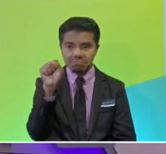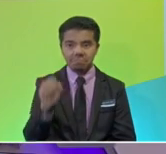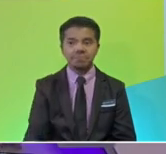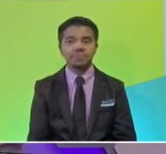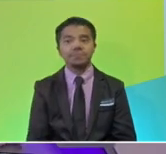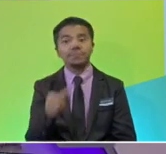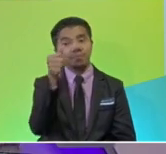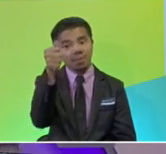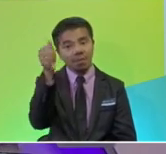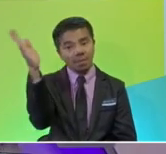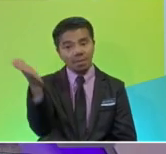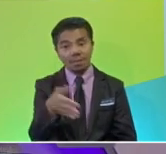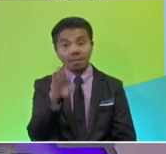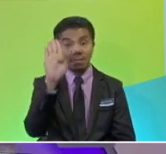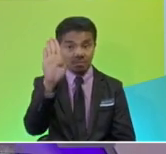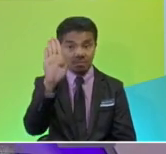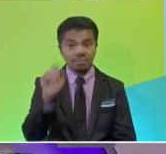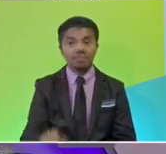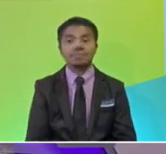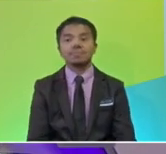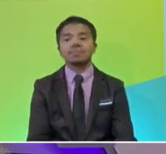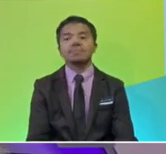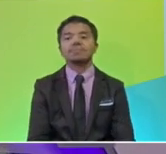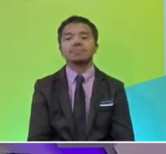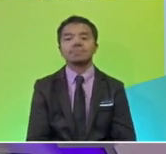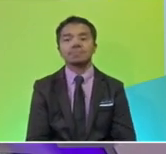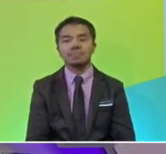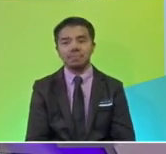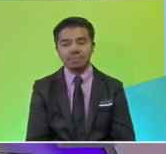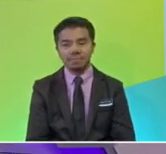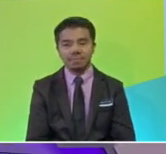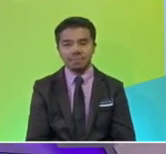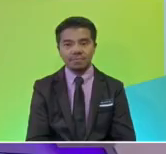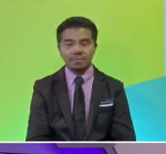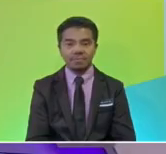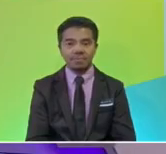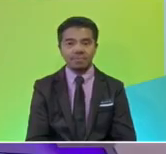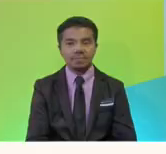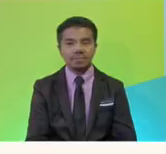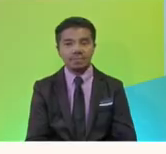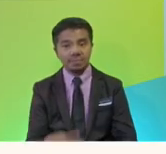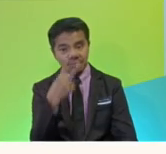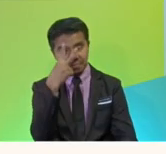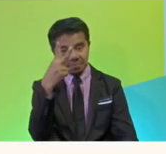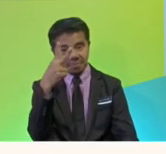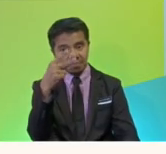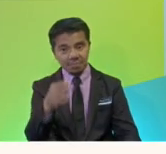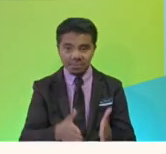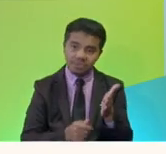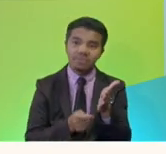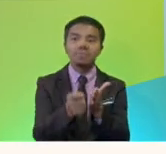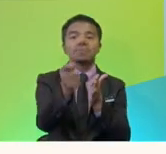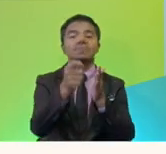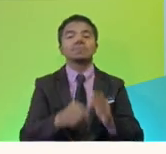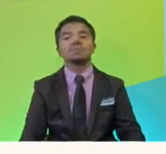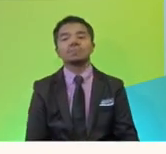is only one friend. Right. Okay. Right. Okay, now let's go with the next activity. Okay, kids, bring up your mini